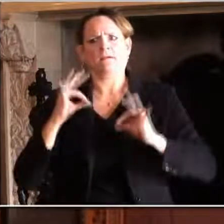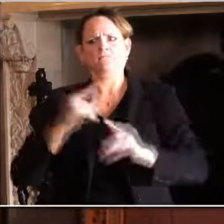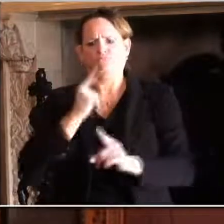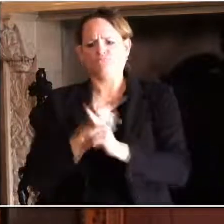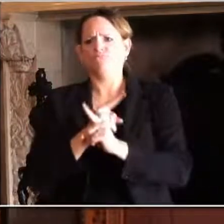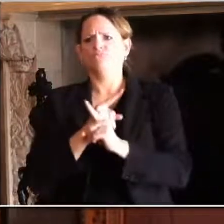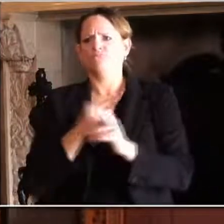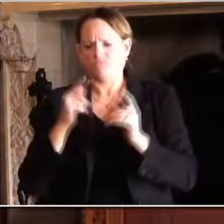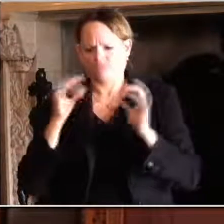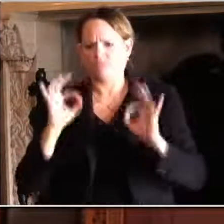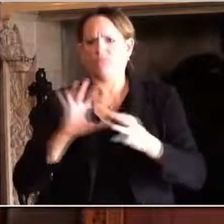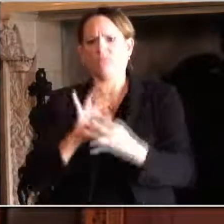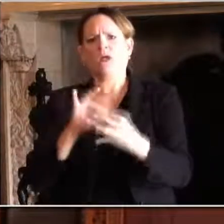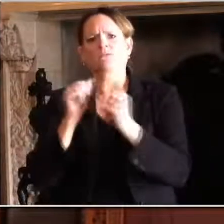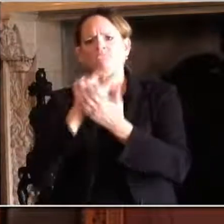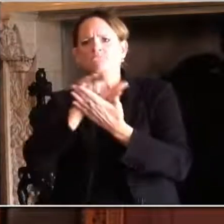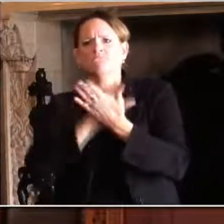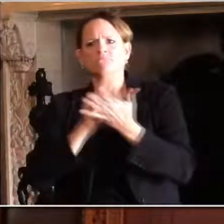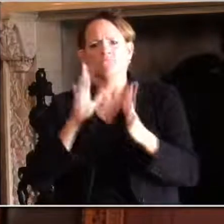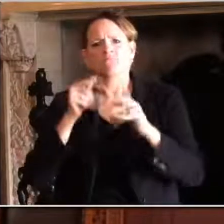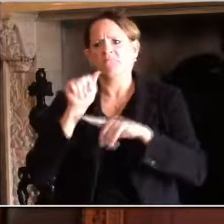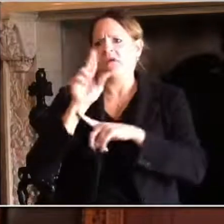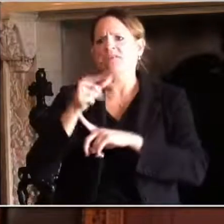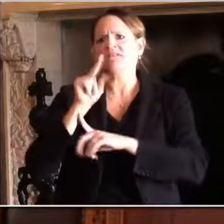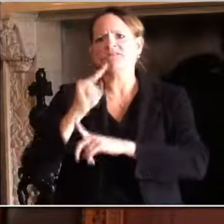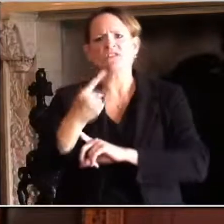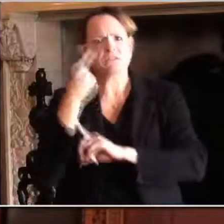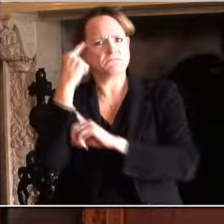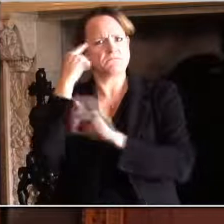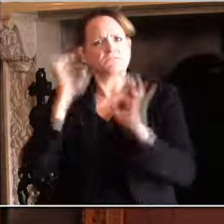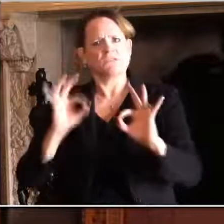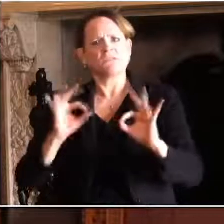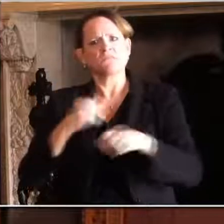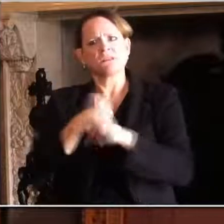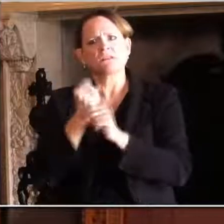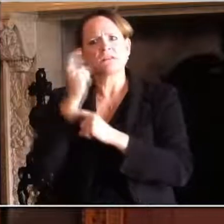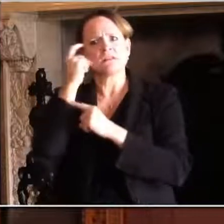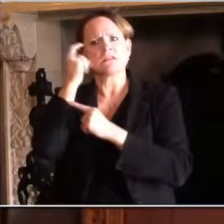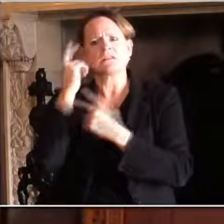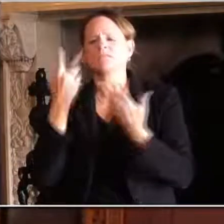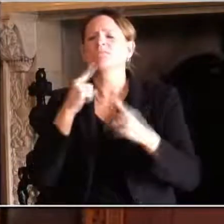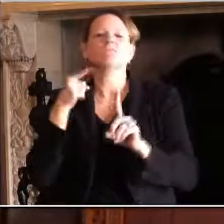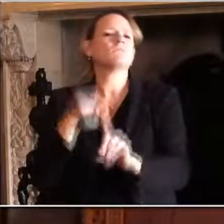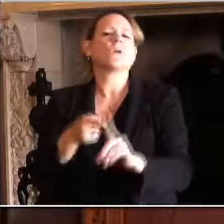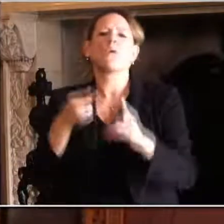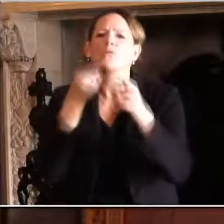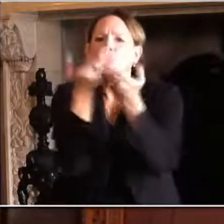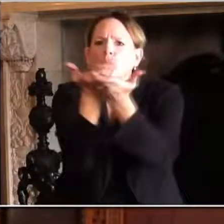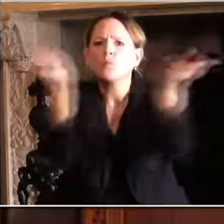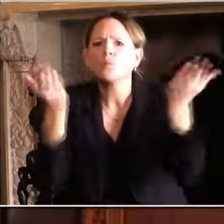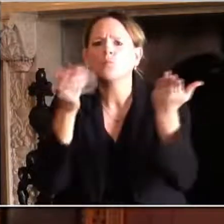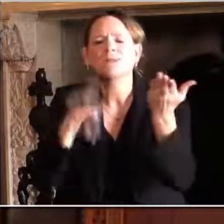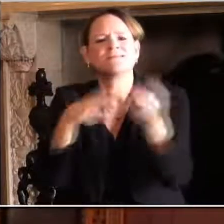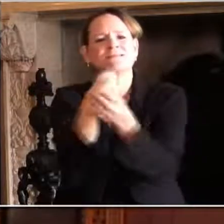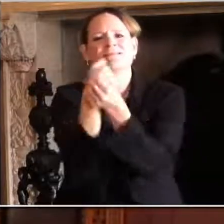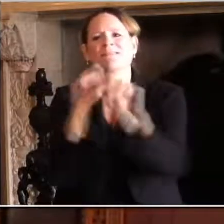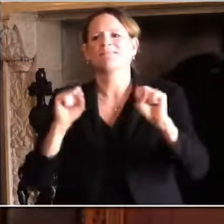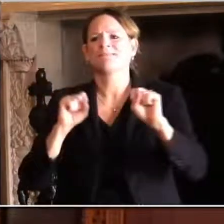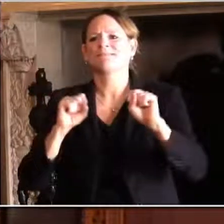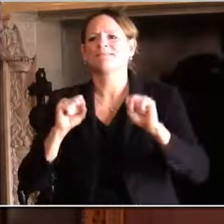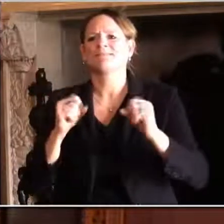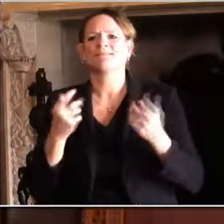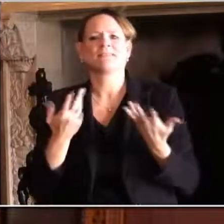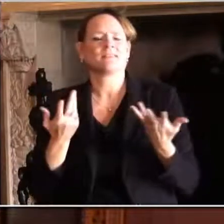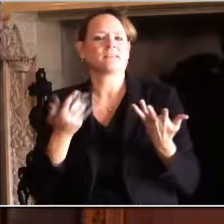sense. Bottom line is we need to keep people safe, and this is one way to do it. And we're hopeful